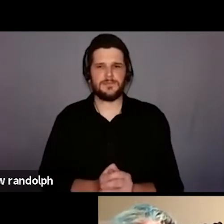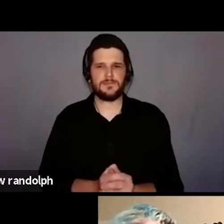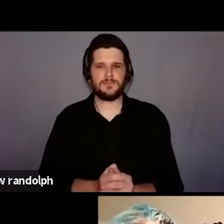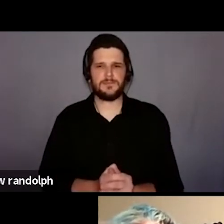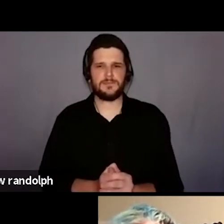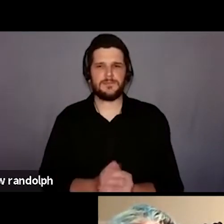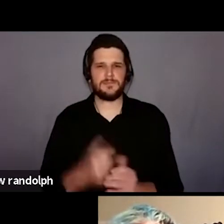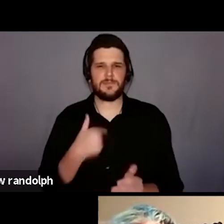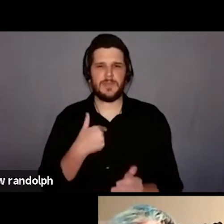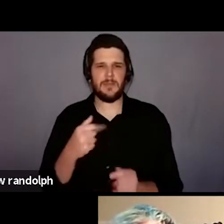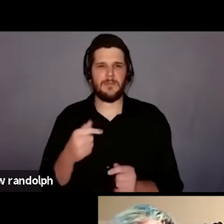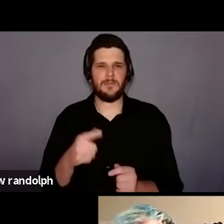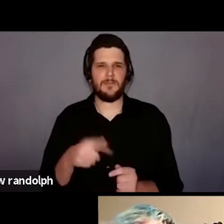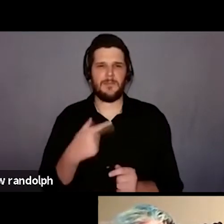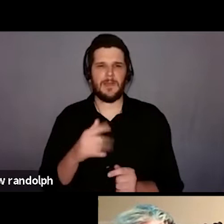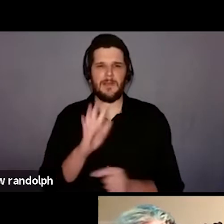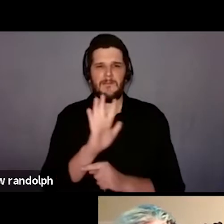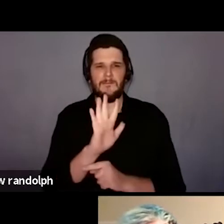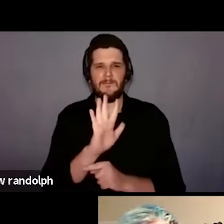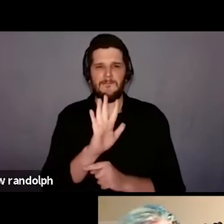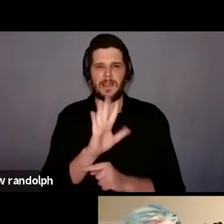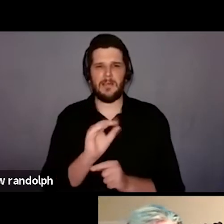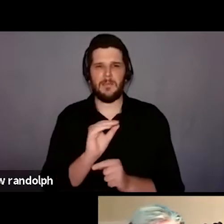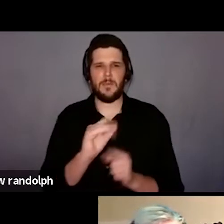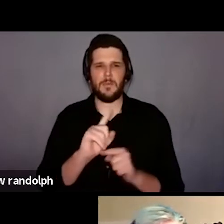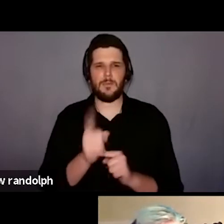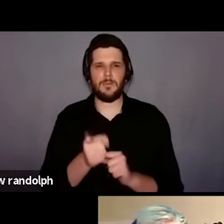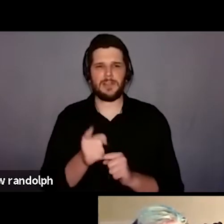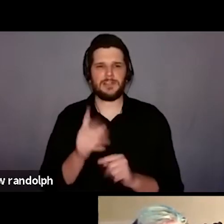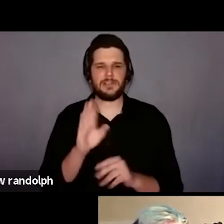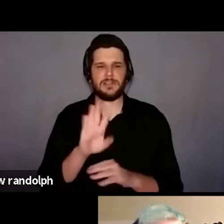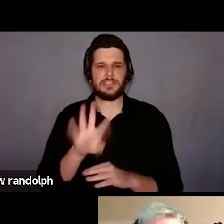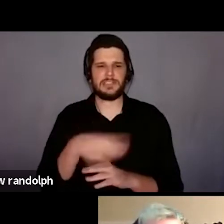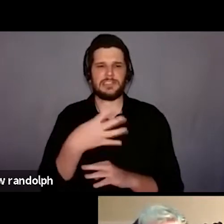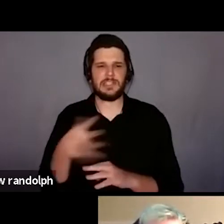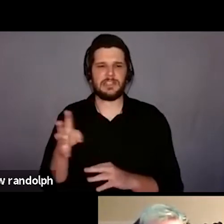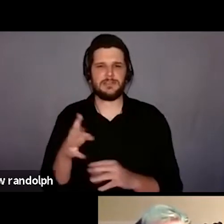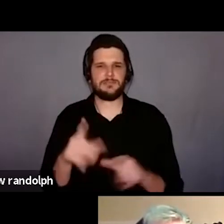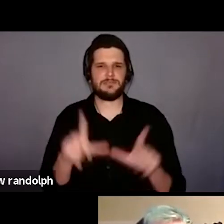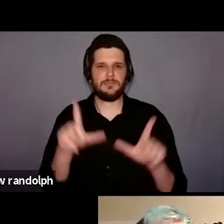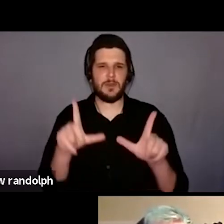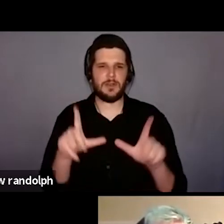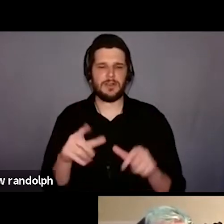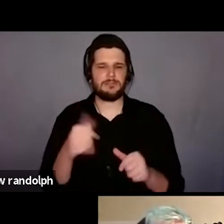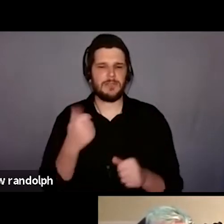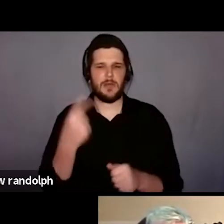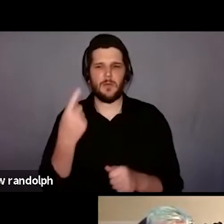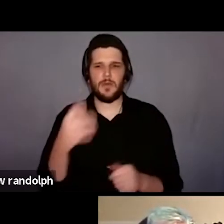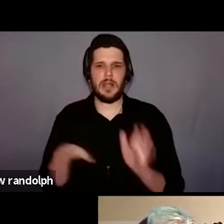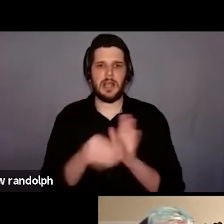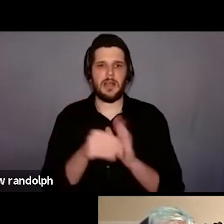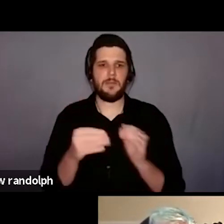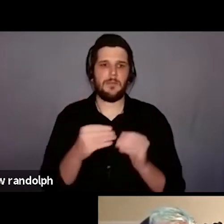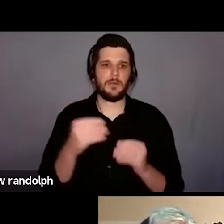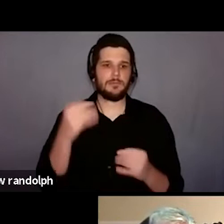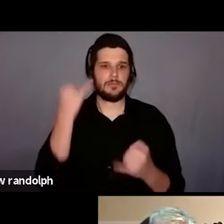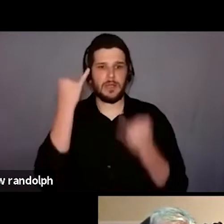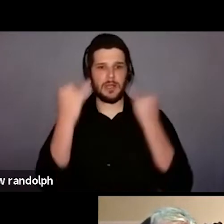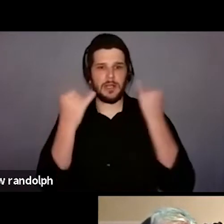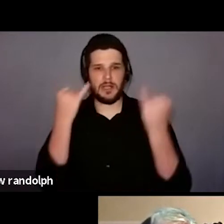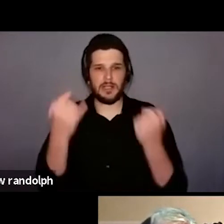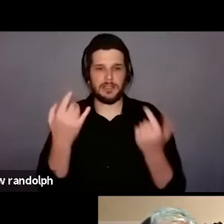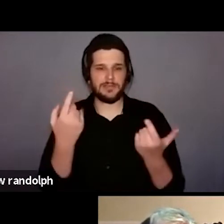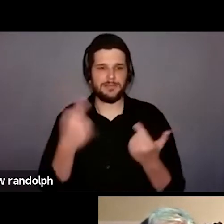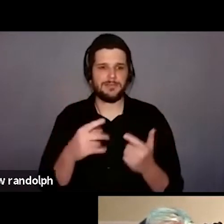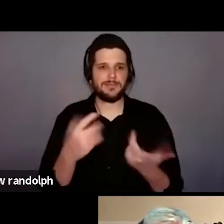We have about 5 more minutes on our scheduled broadcast. Does anyone want to add some more thoughts in kind of a wrap up sort